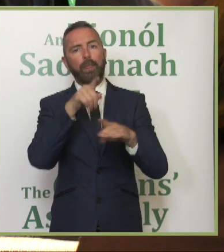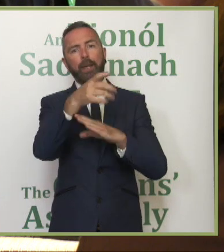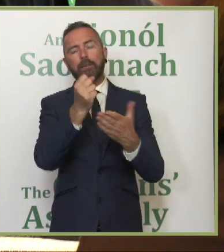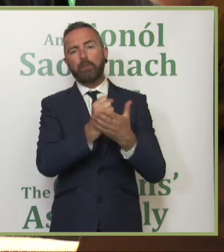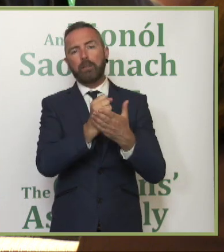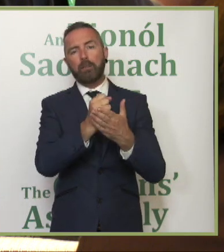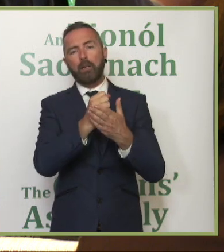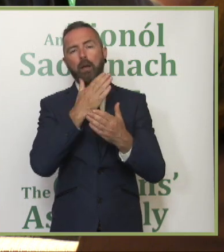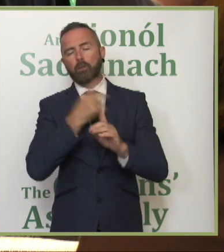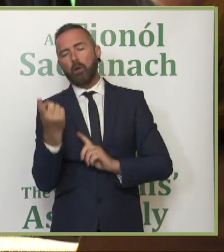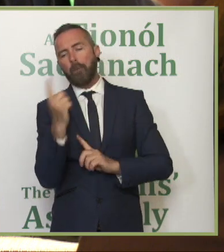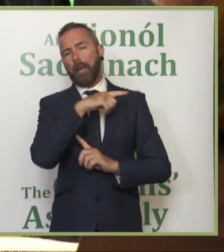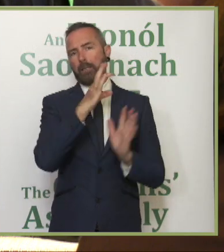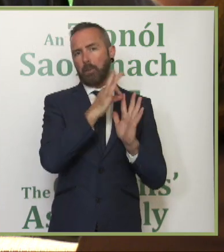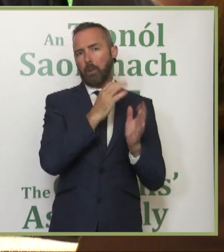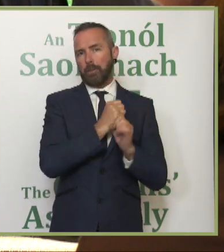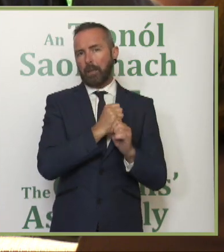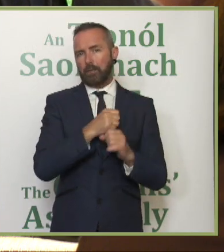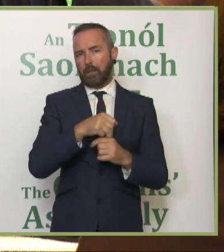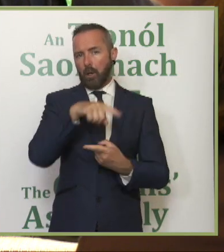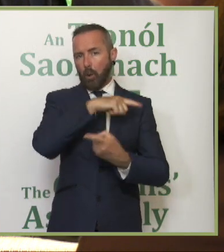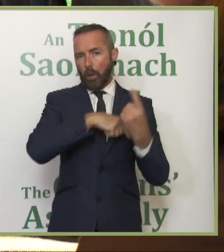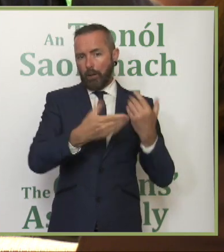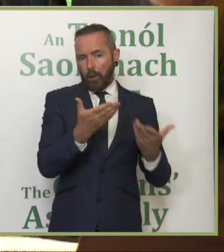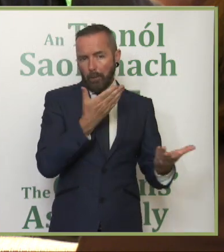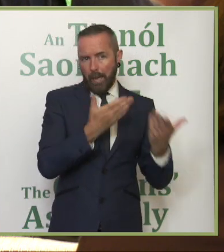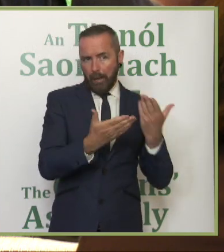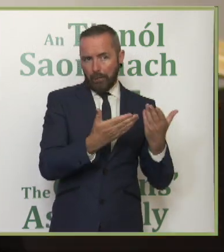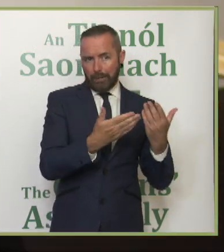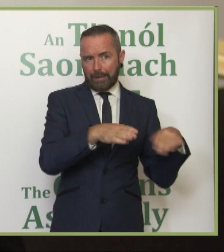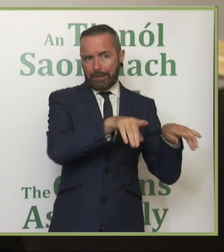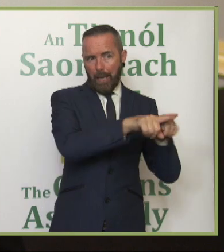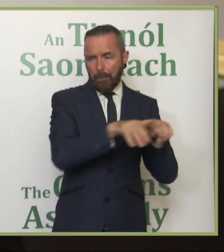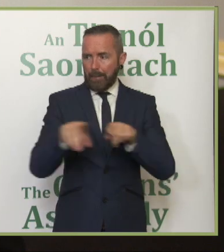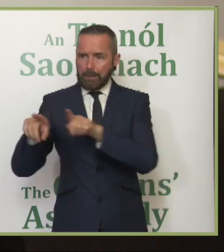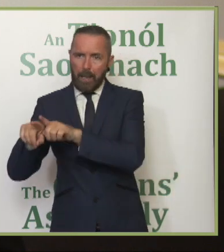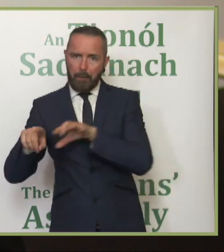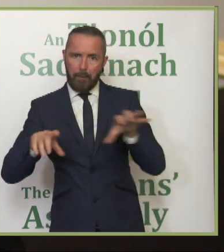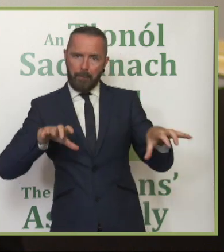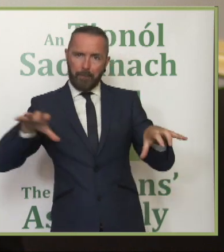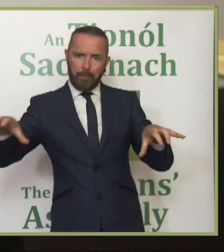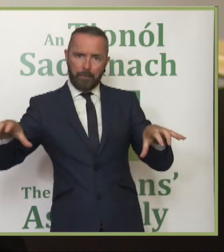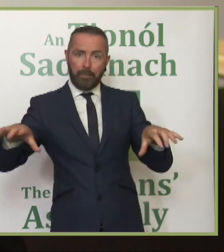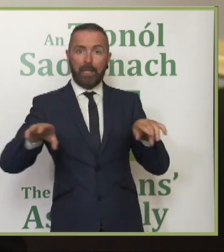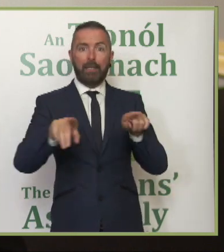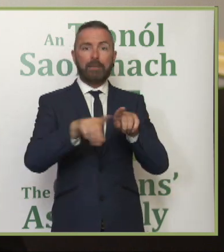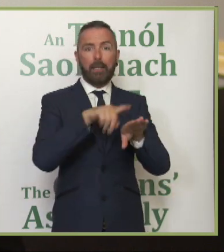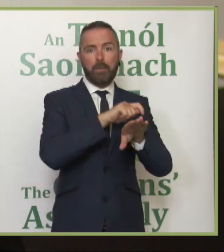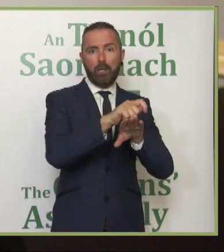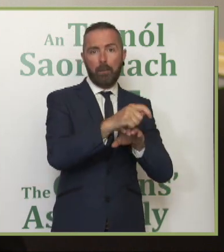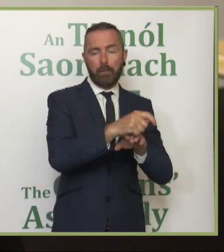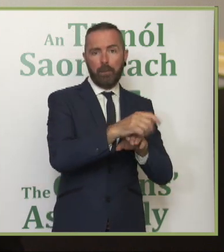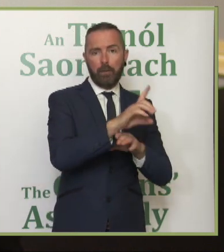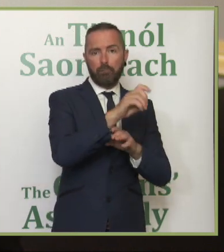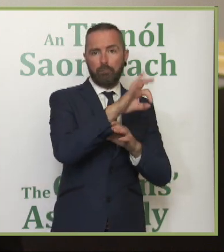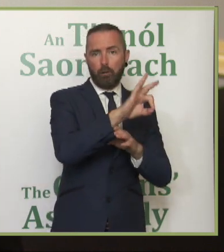bring you back to the point of, are we comparing like with like? So is it the same type of drug in the same circumstances with